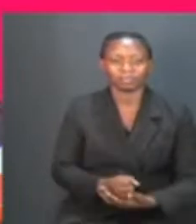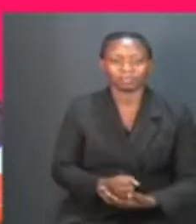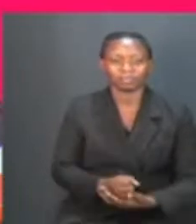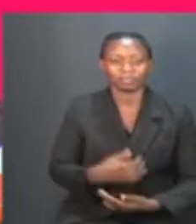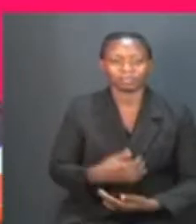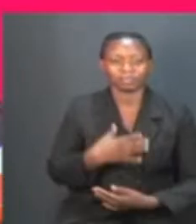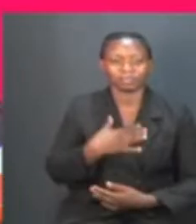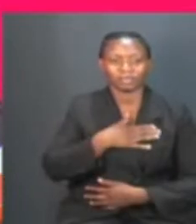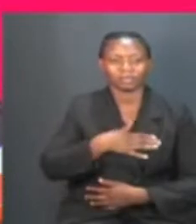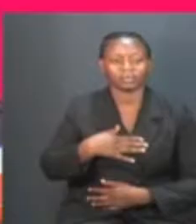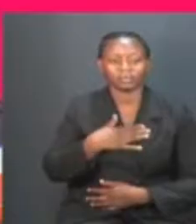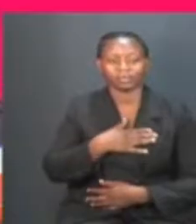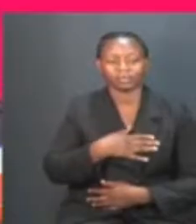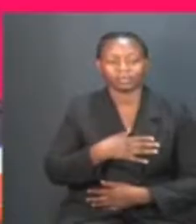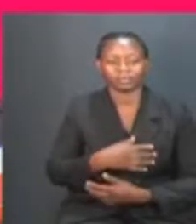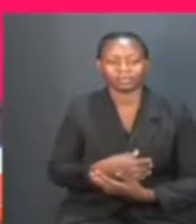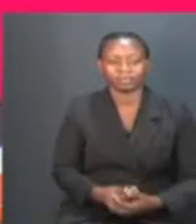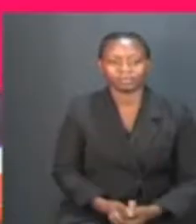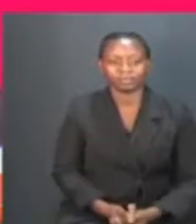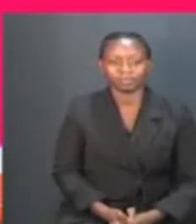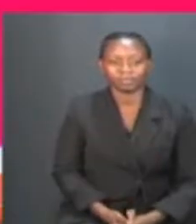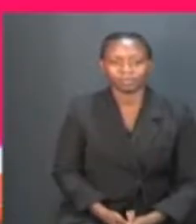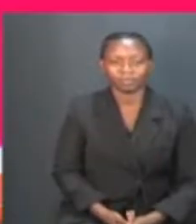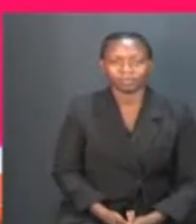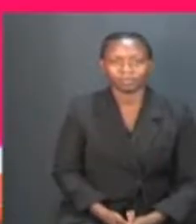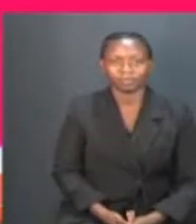Yes, please speak into the microphone.